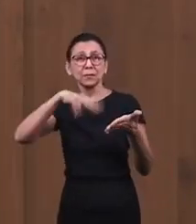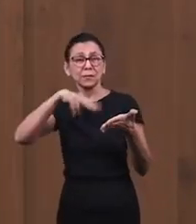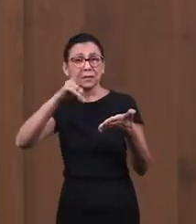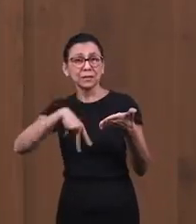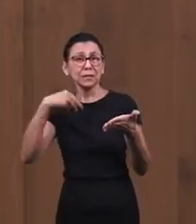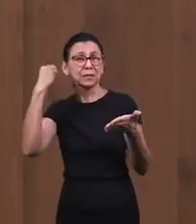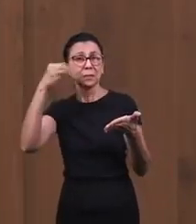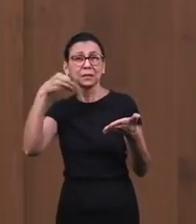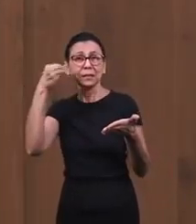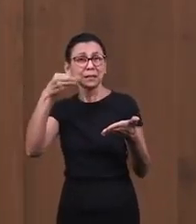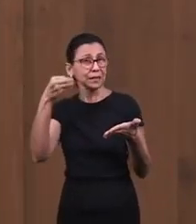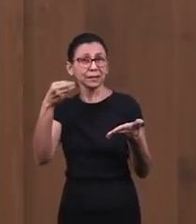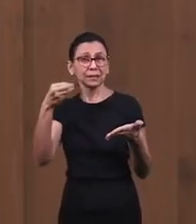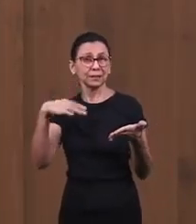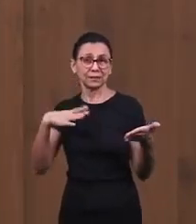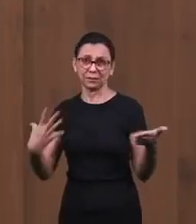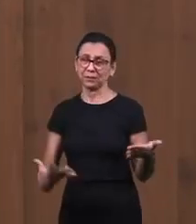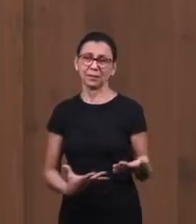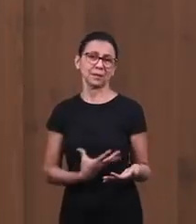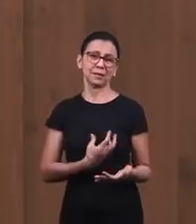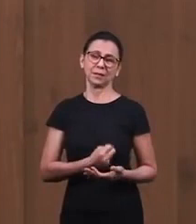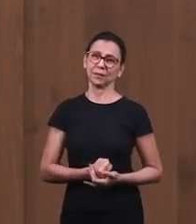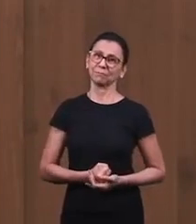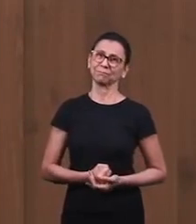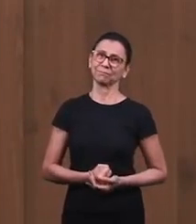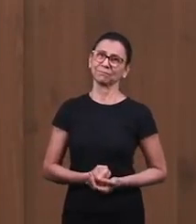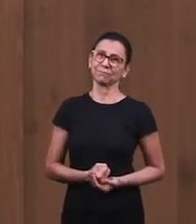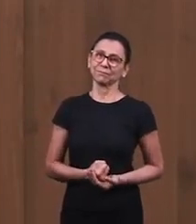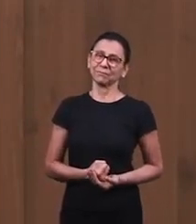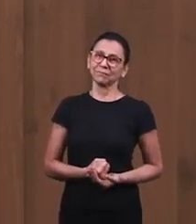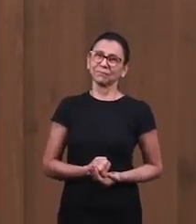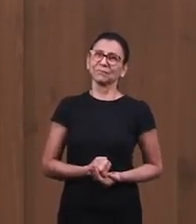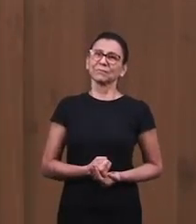in the word. He wants to restore you. But I said that